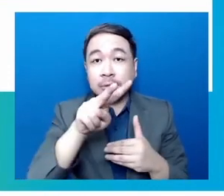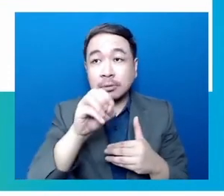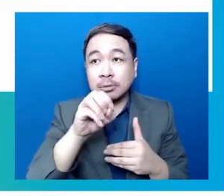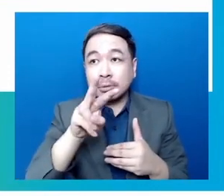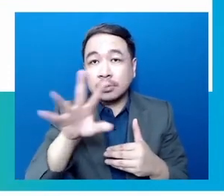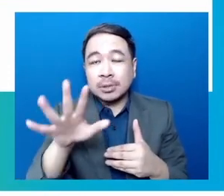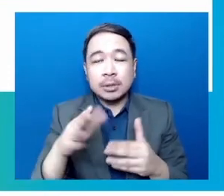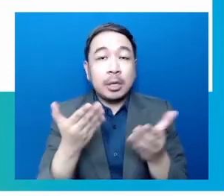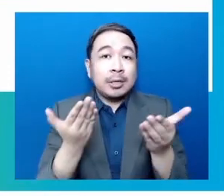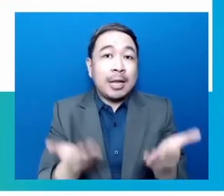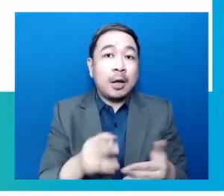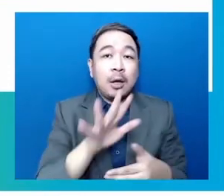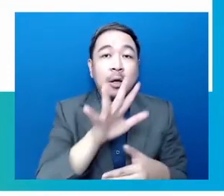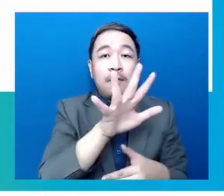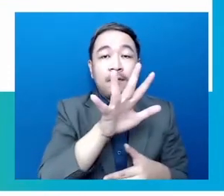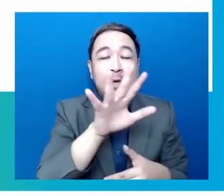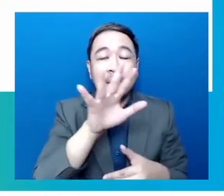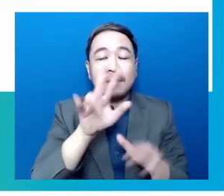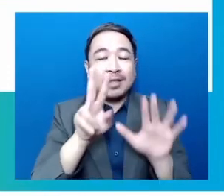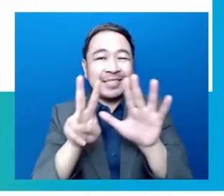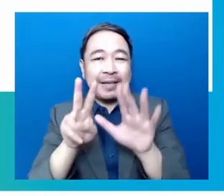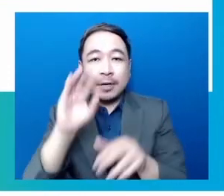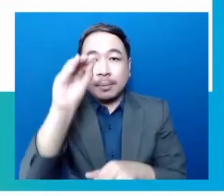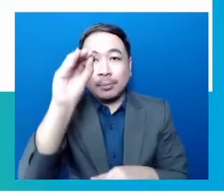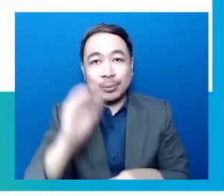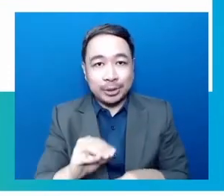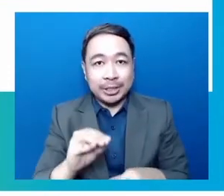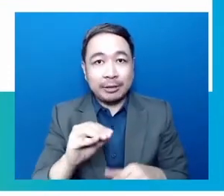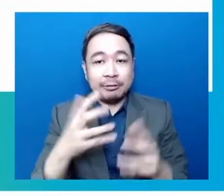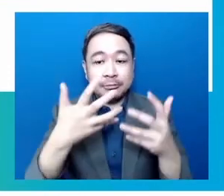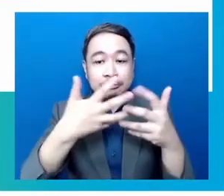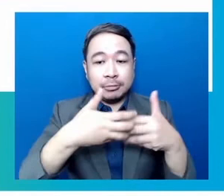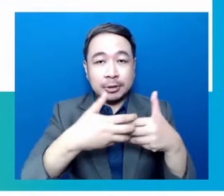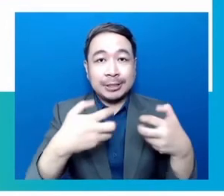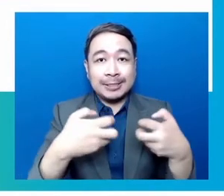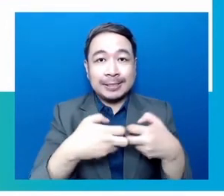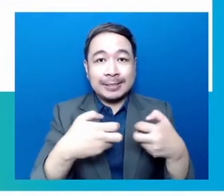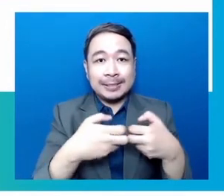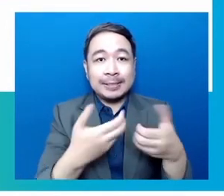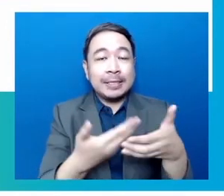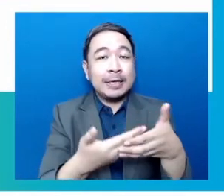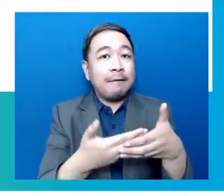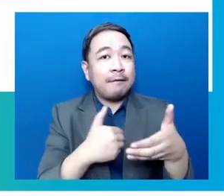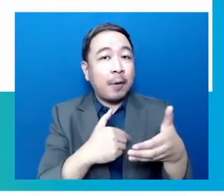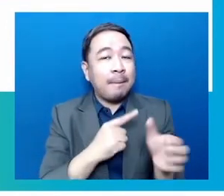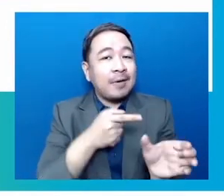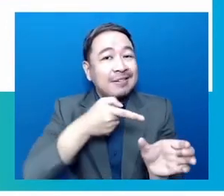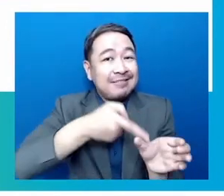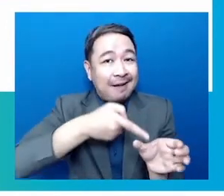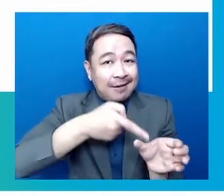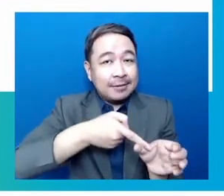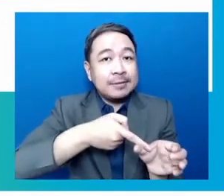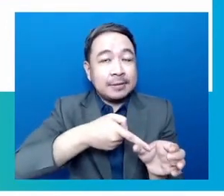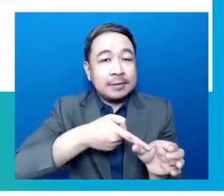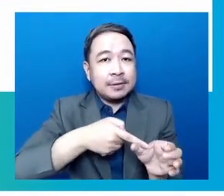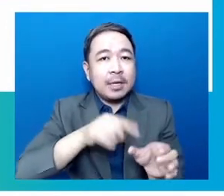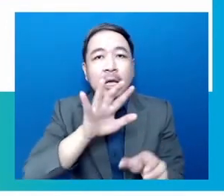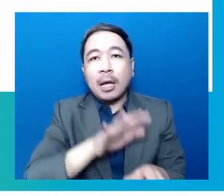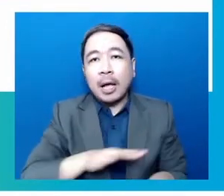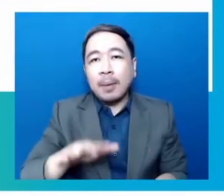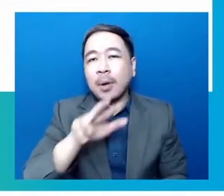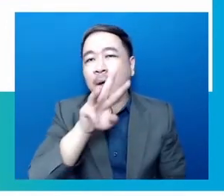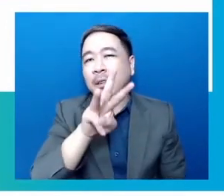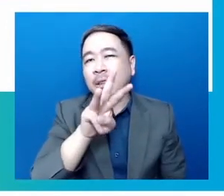57% of electricity are generating from the gas sector, then around 35% from